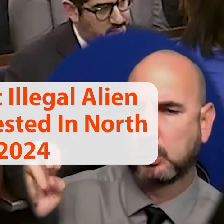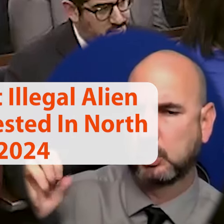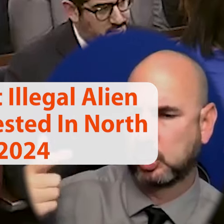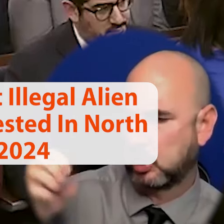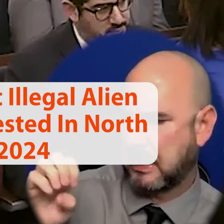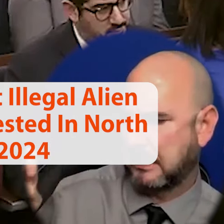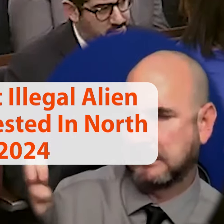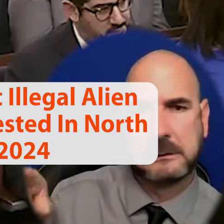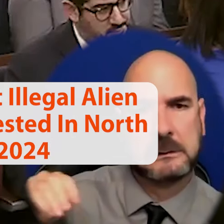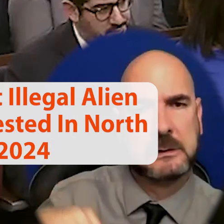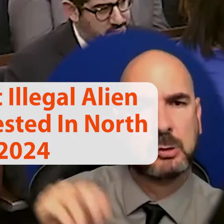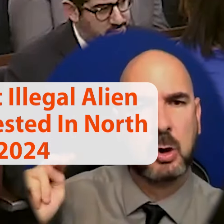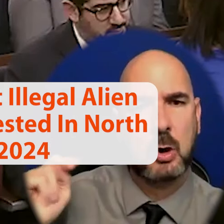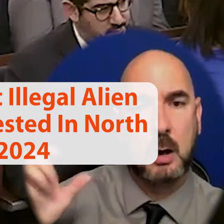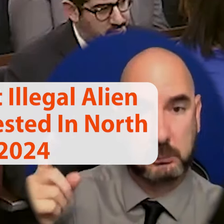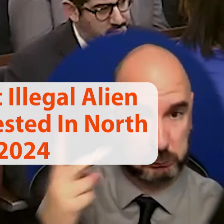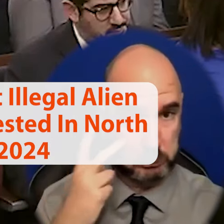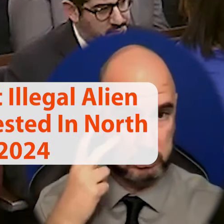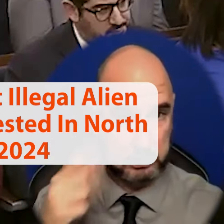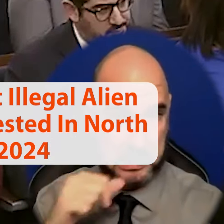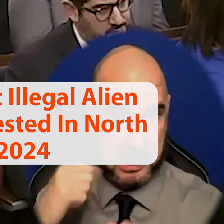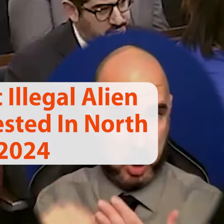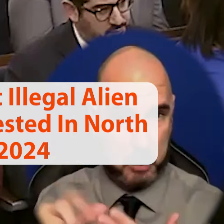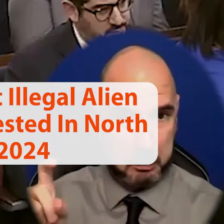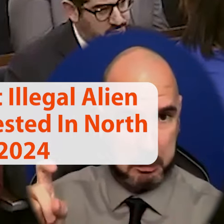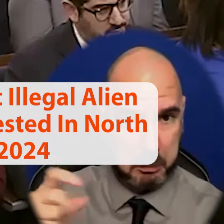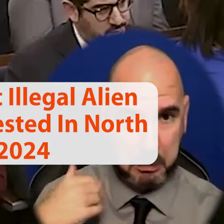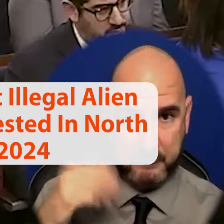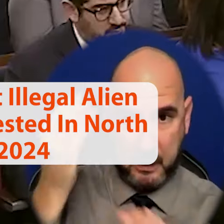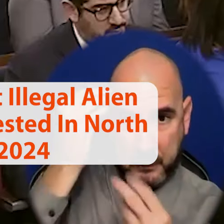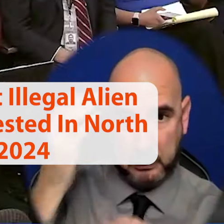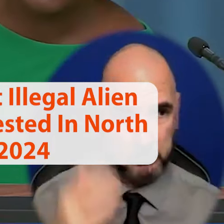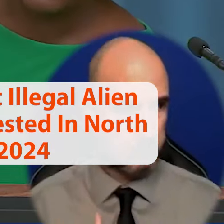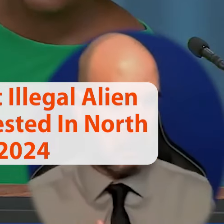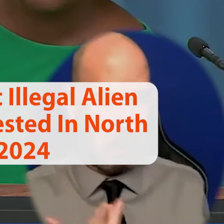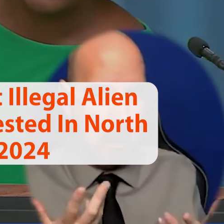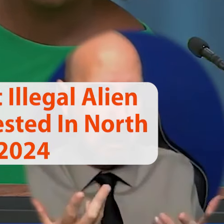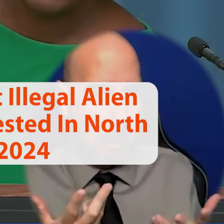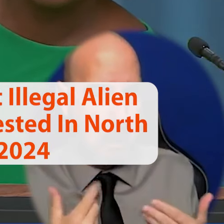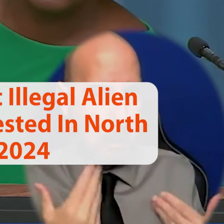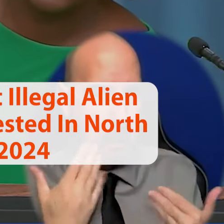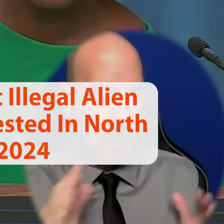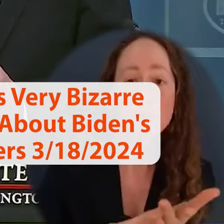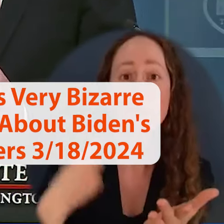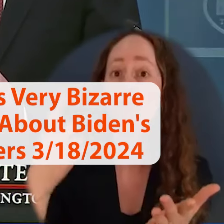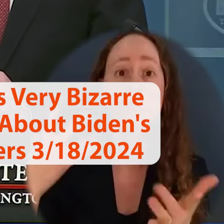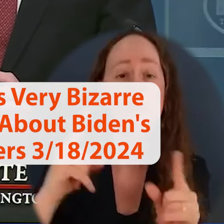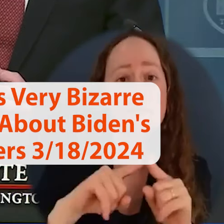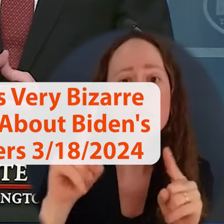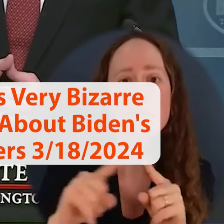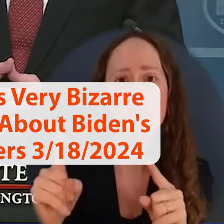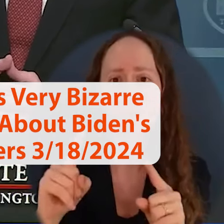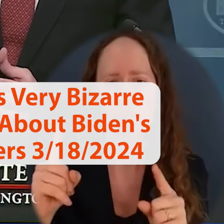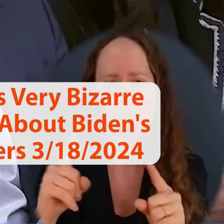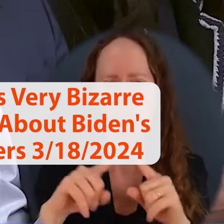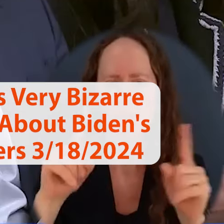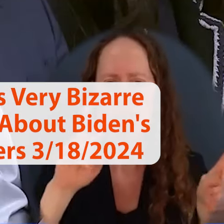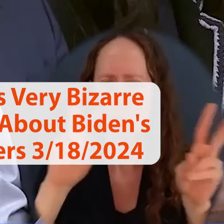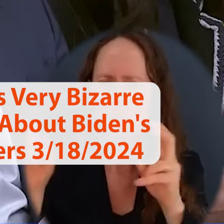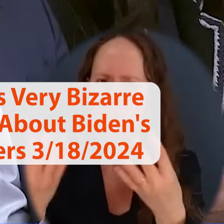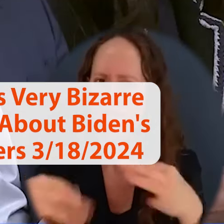White House has seen the letter and if you have any information about it. I don't have anything to share on that particular letter. And there's a report that